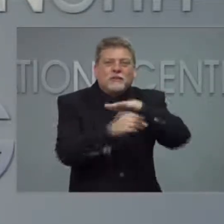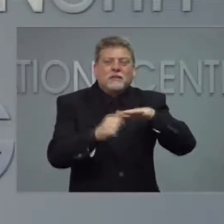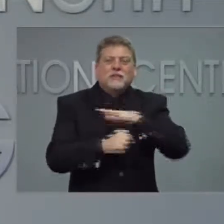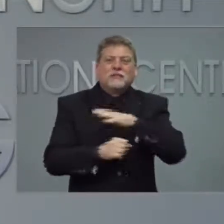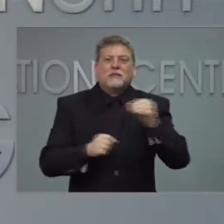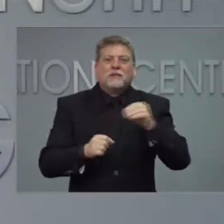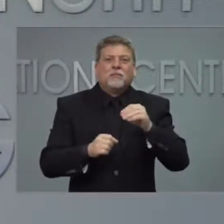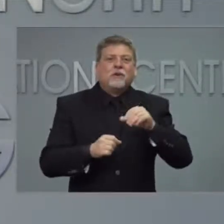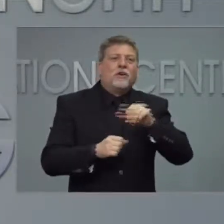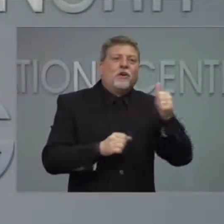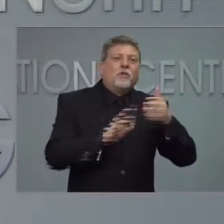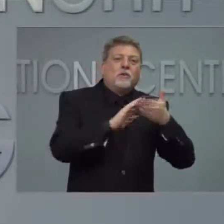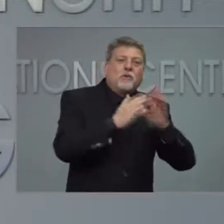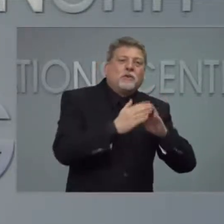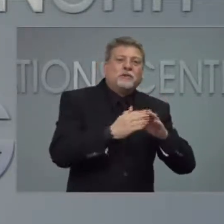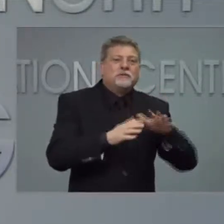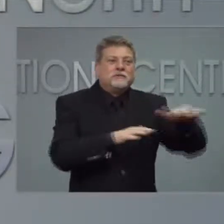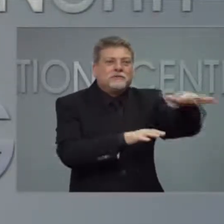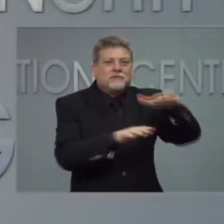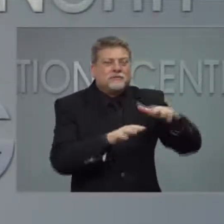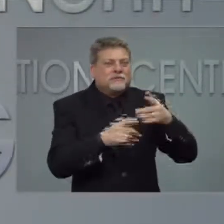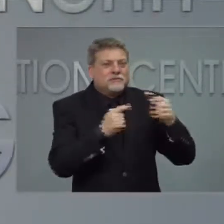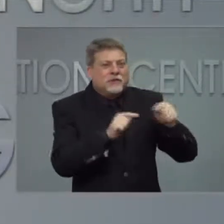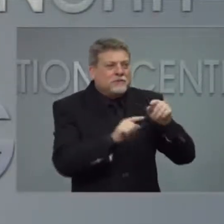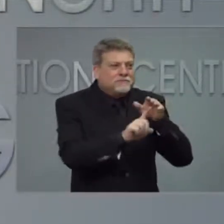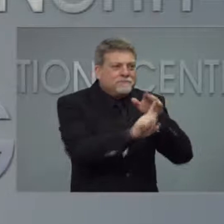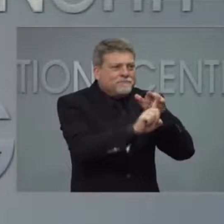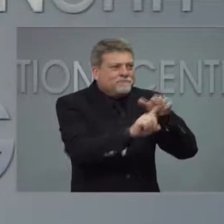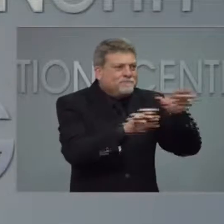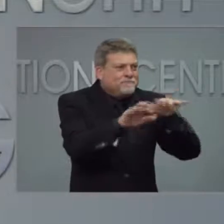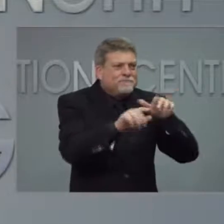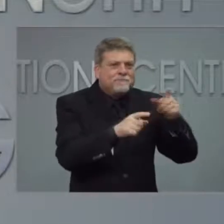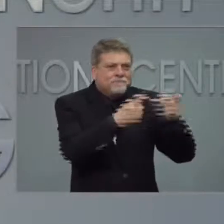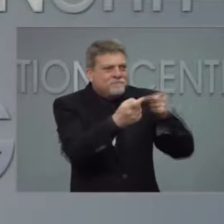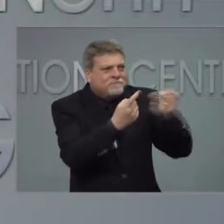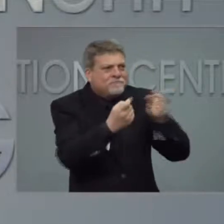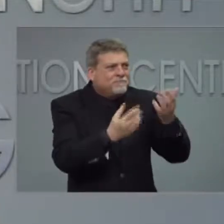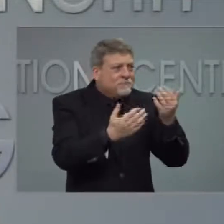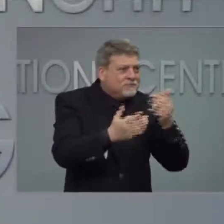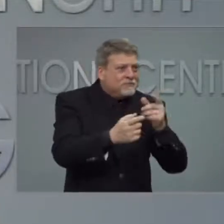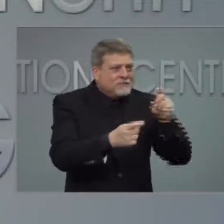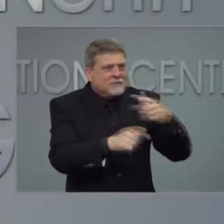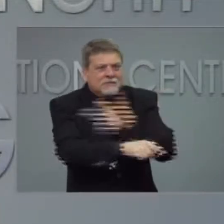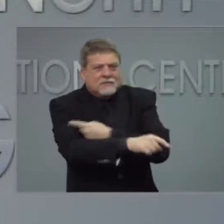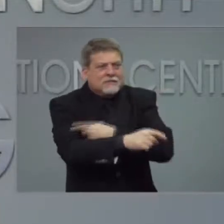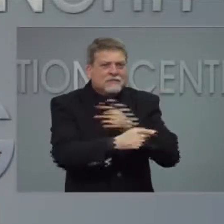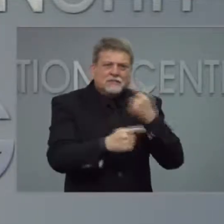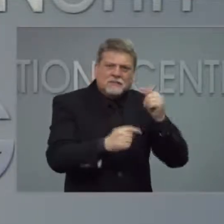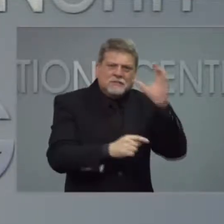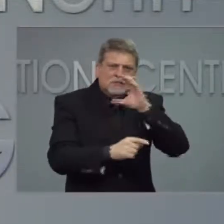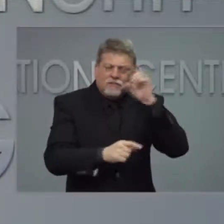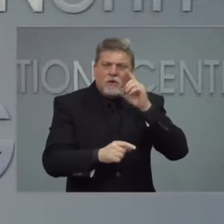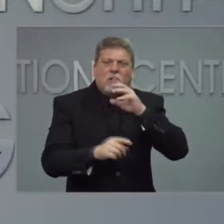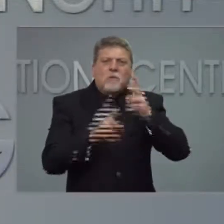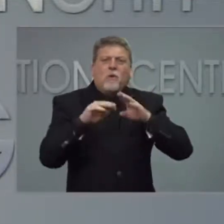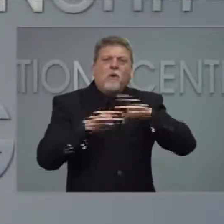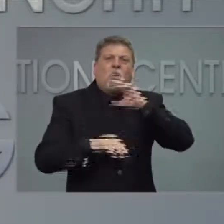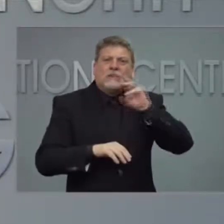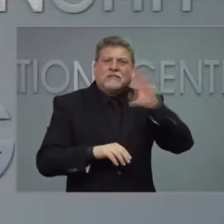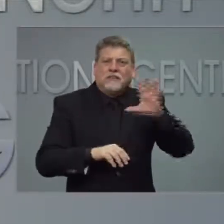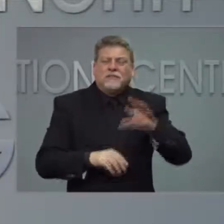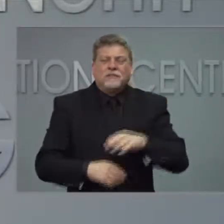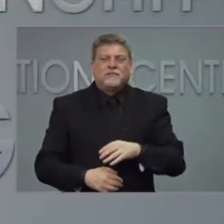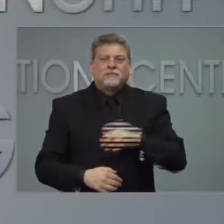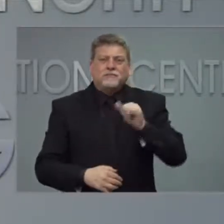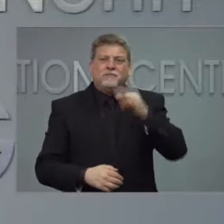and community groups. So providers are still actively working to seek out 65 and over, and this is why